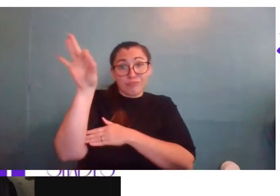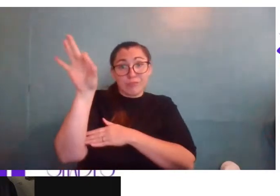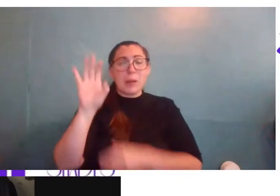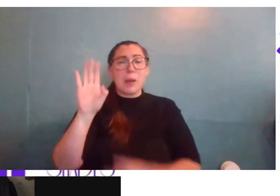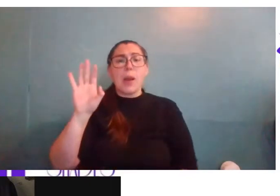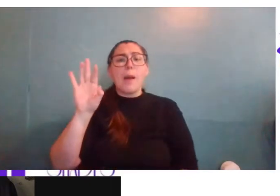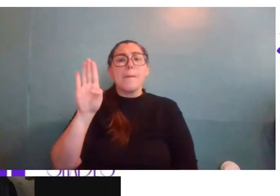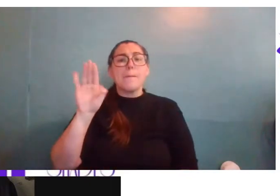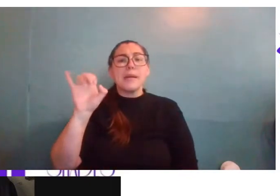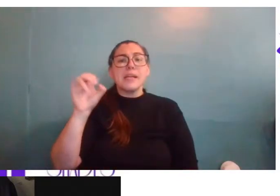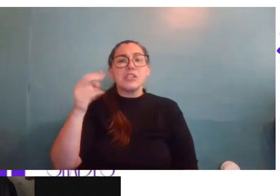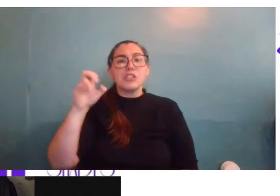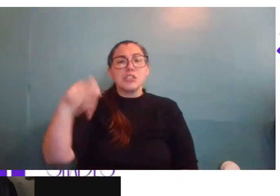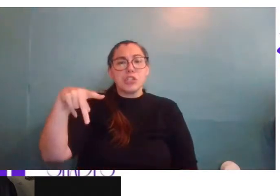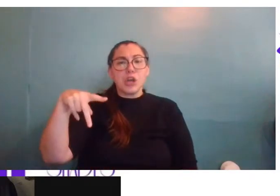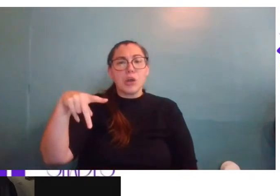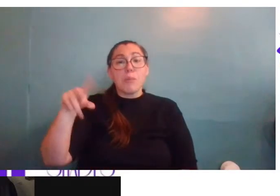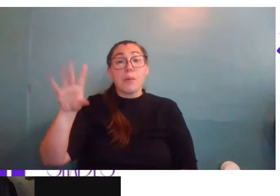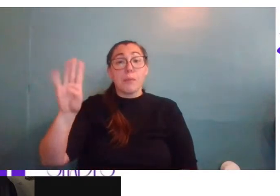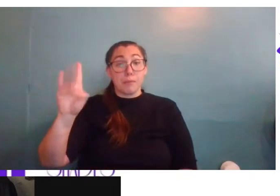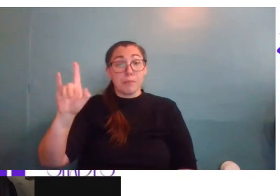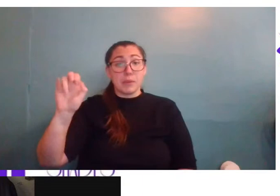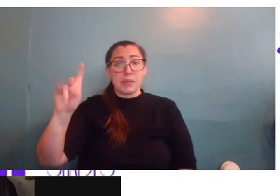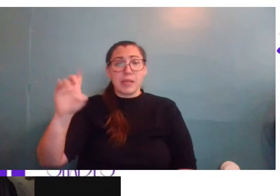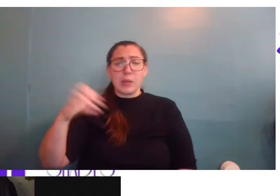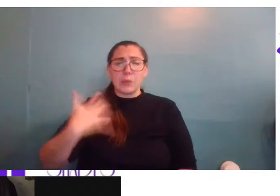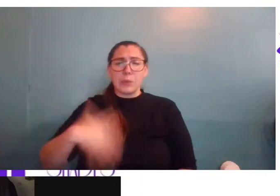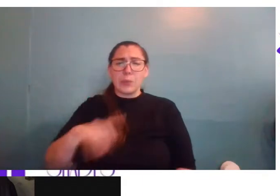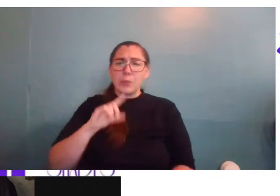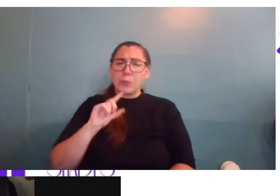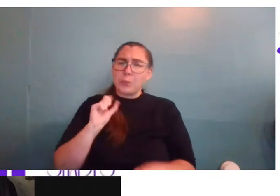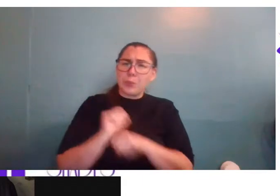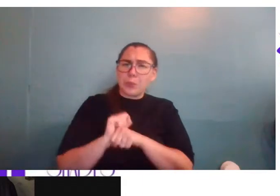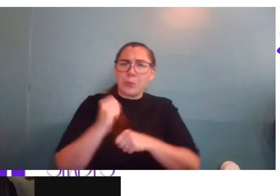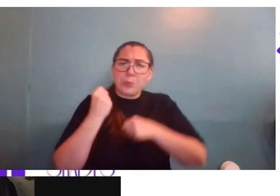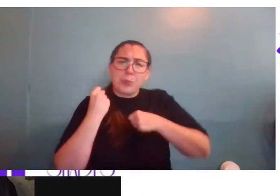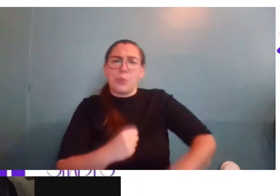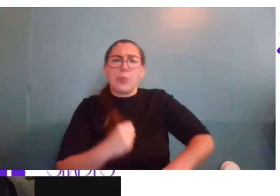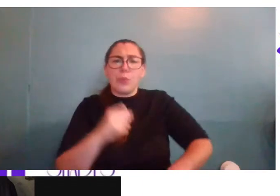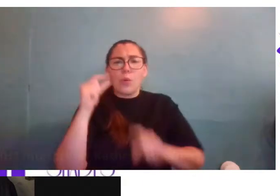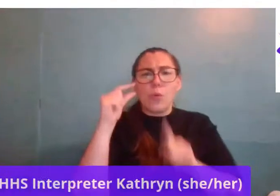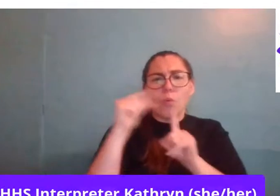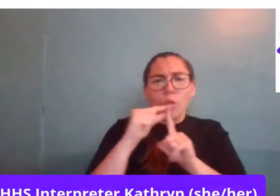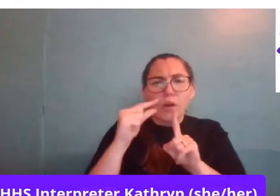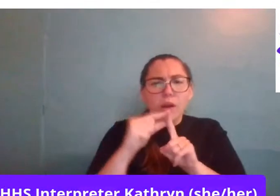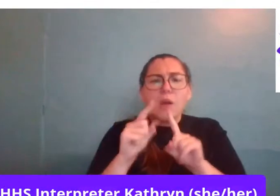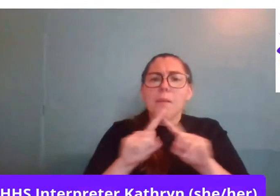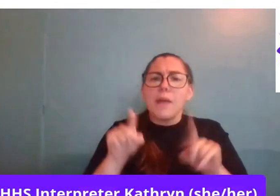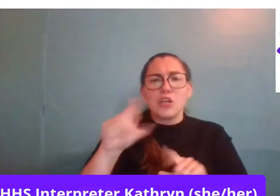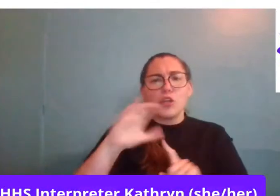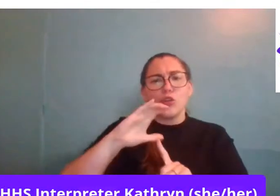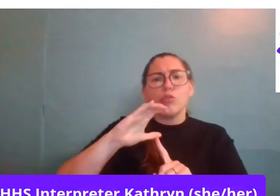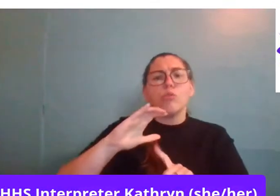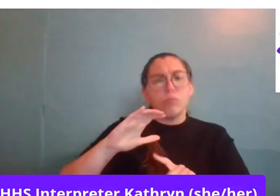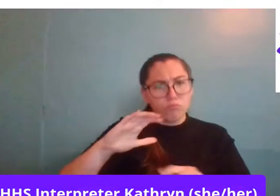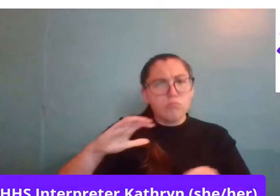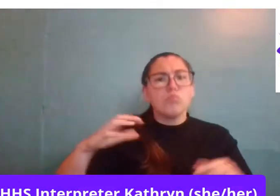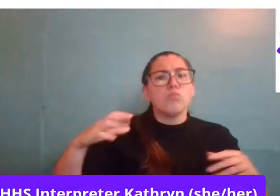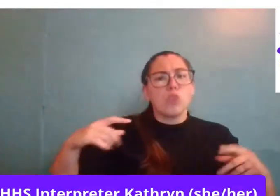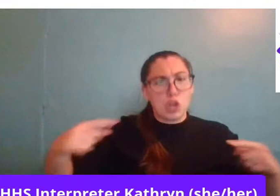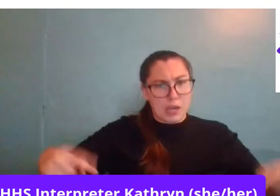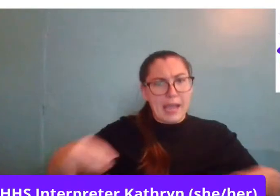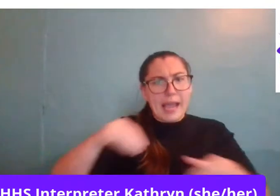preached a mighty word, and after that, we just went on in. But you were in your wheelchair,